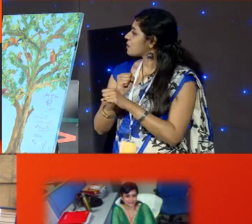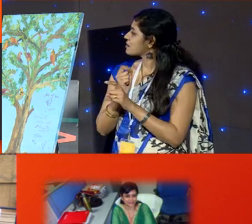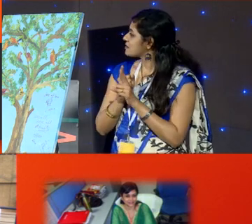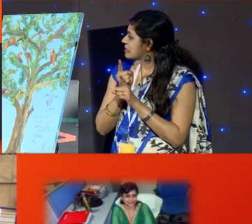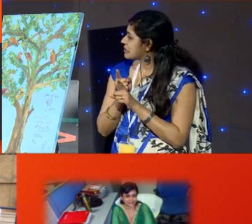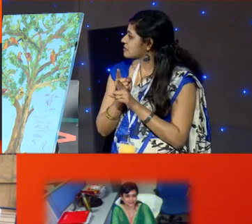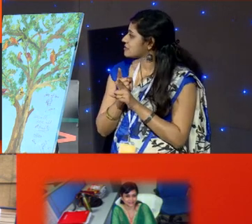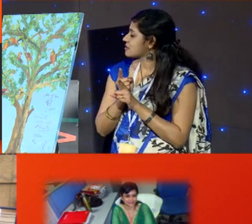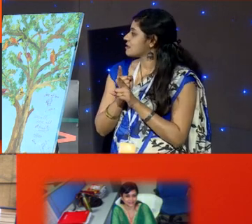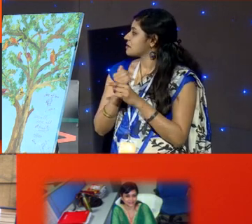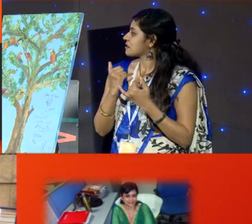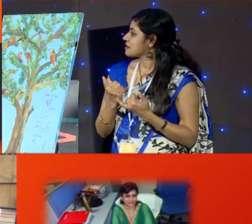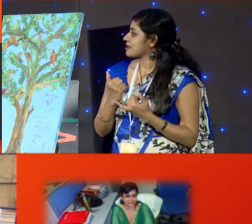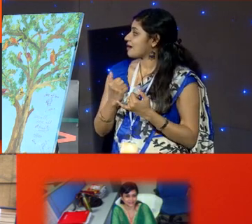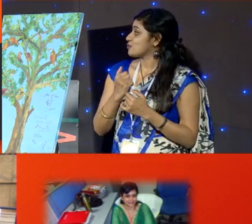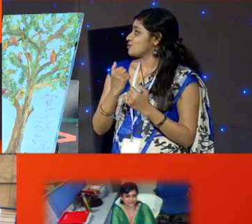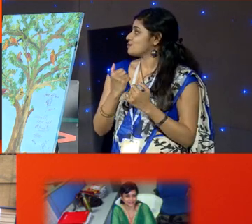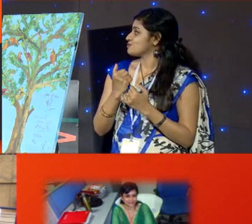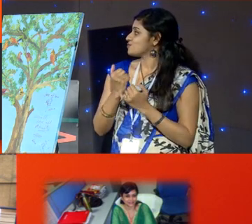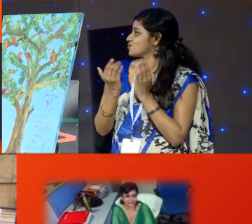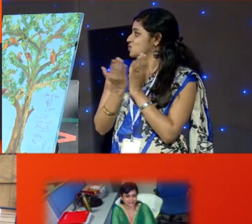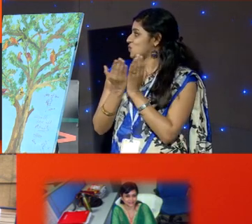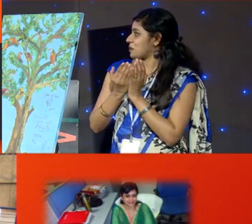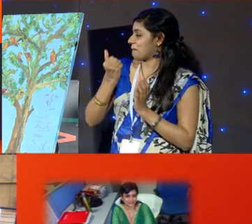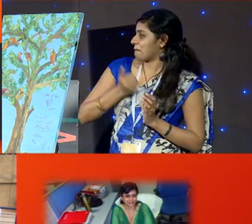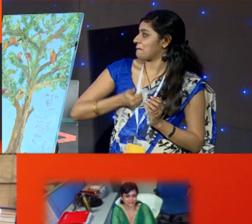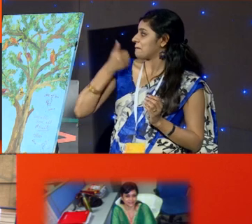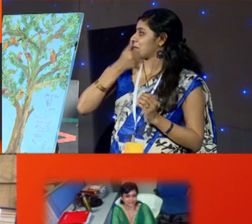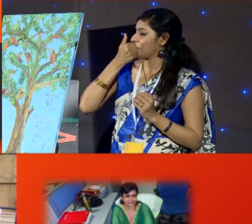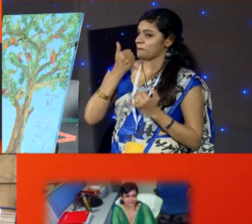became vice principal, and now she has been